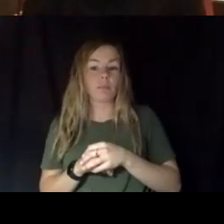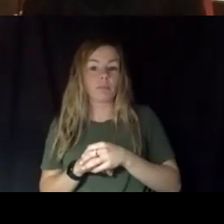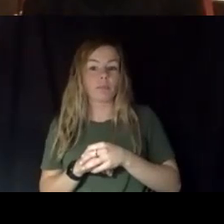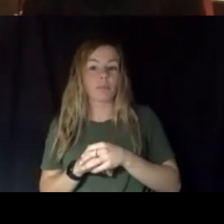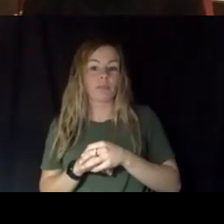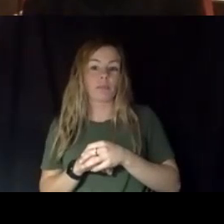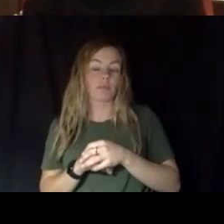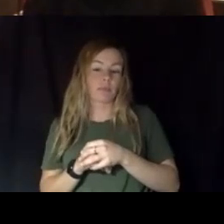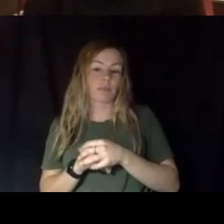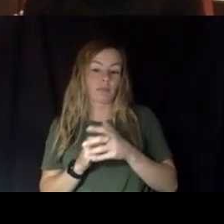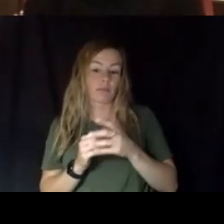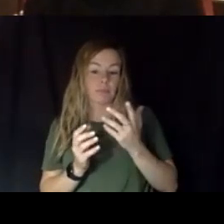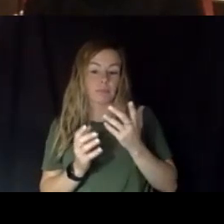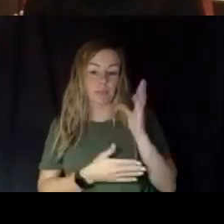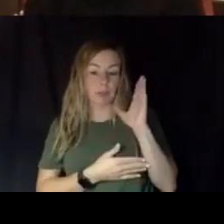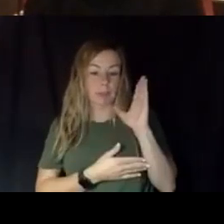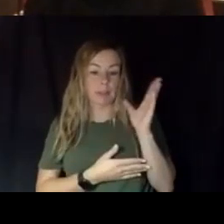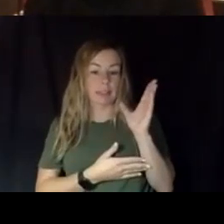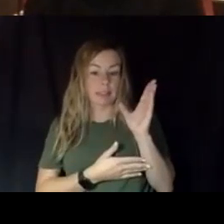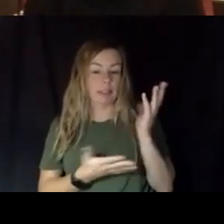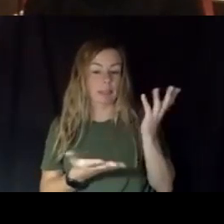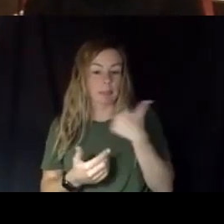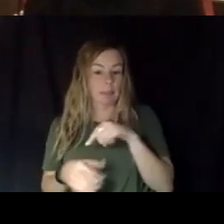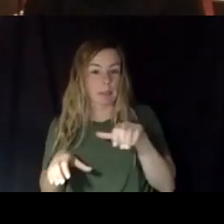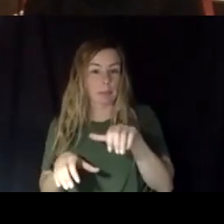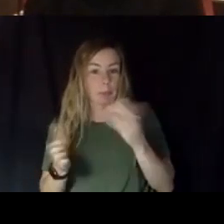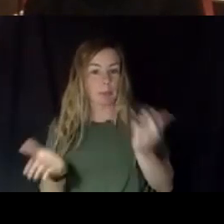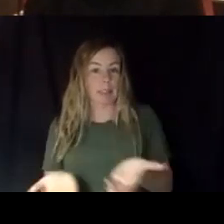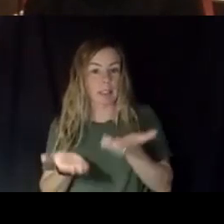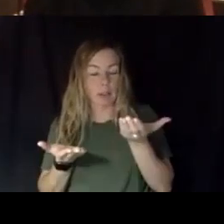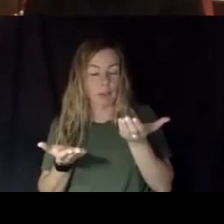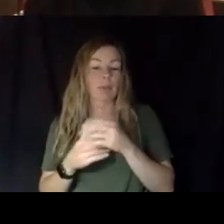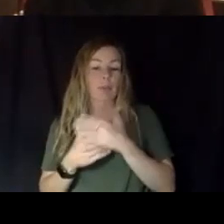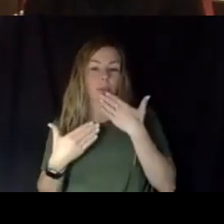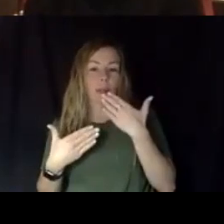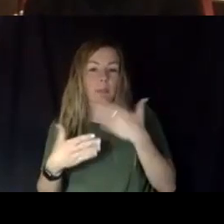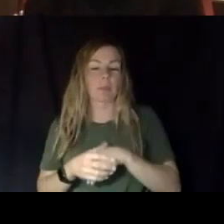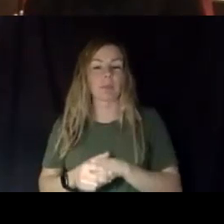what we are doing here. Thank you.